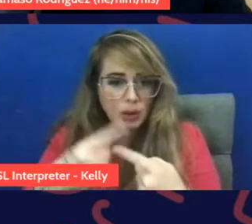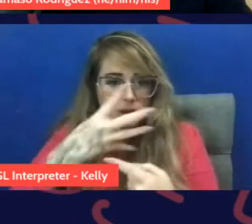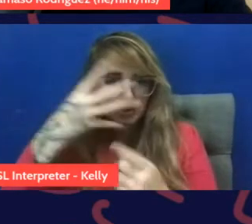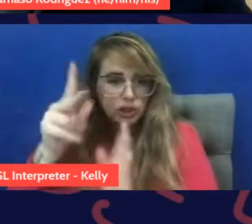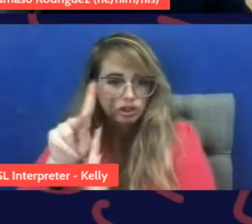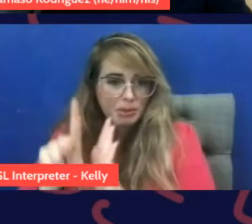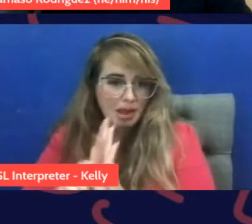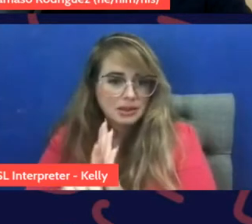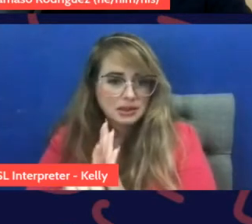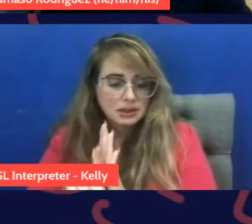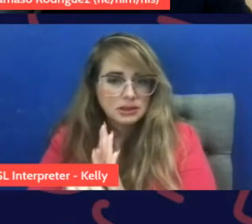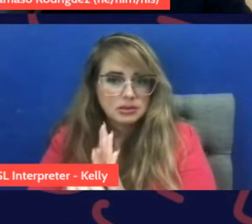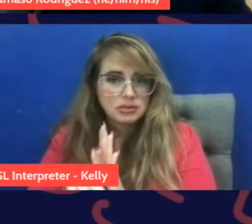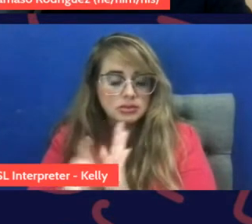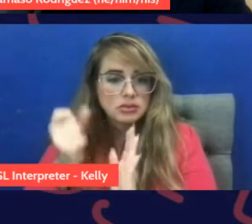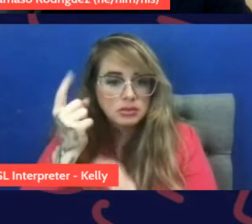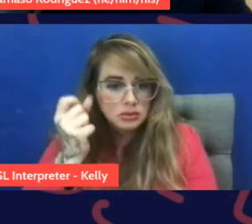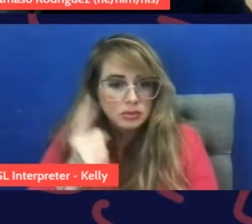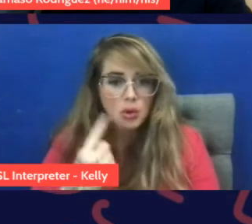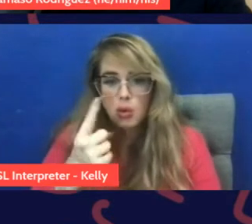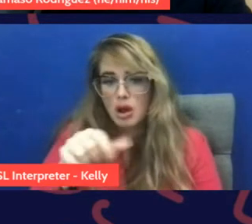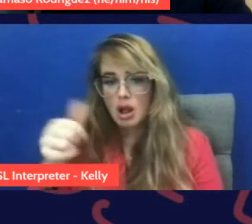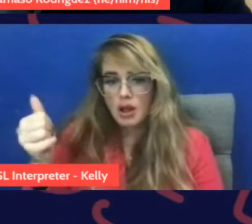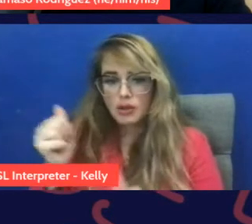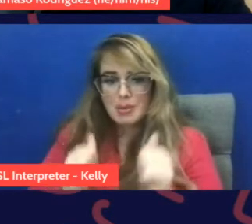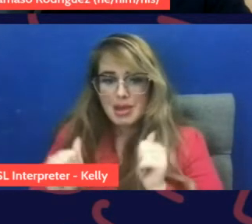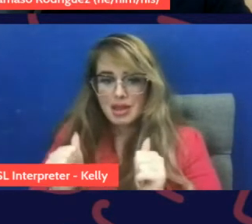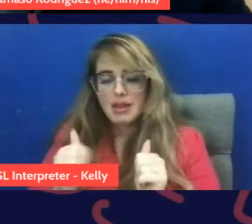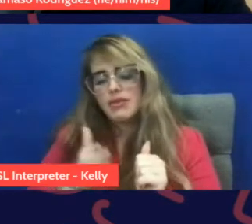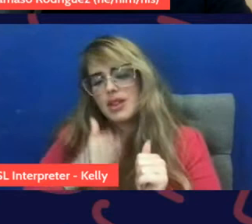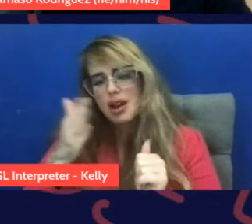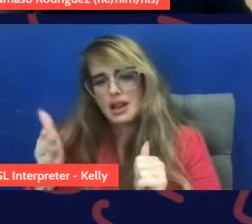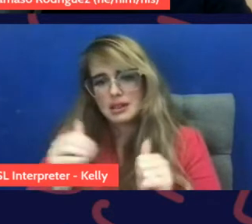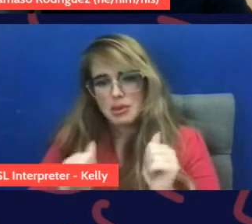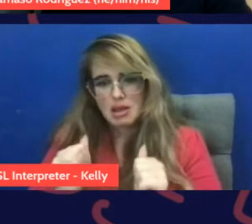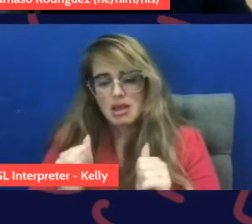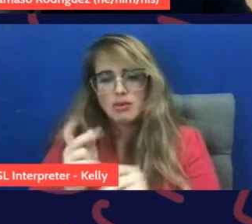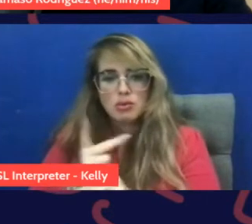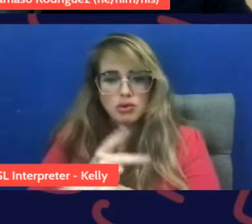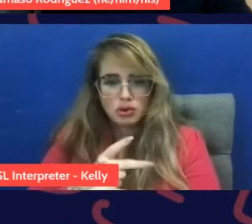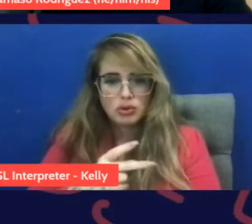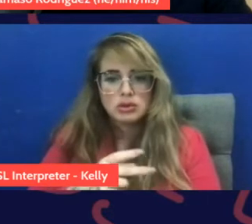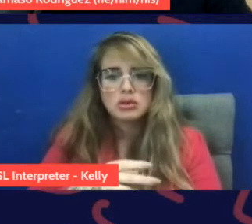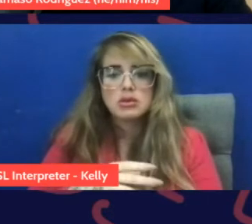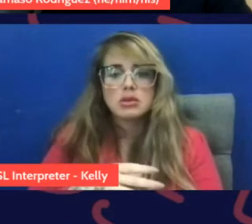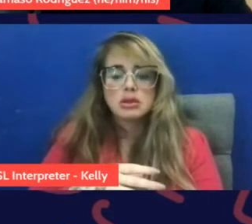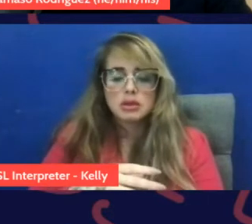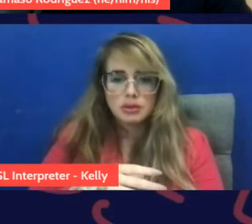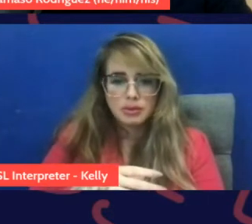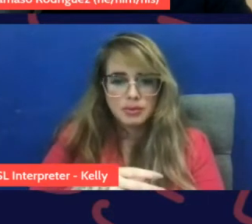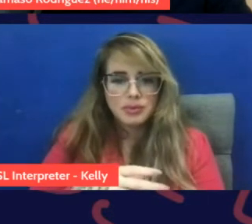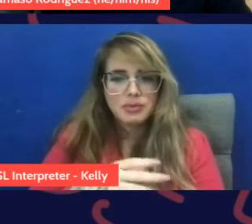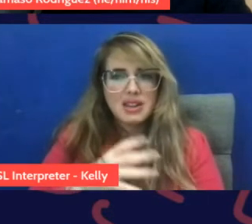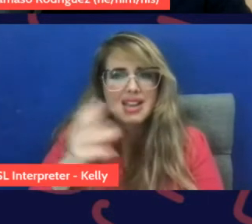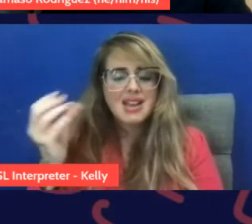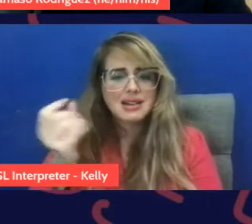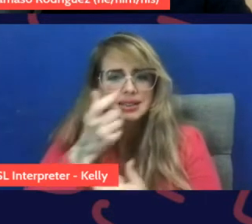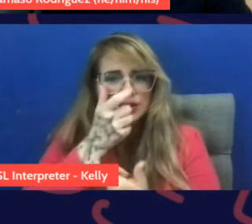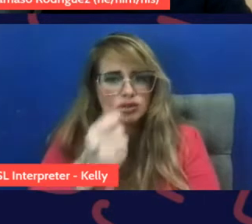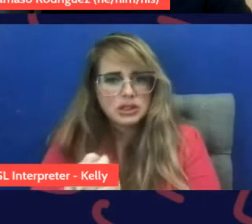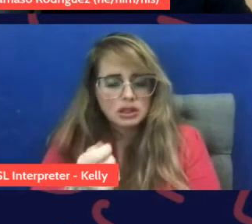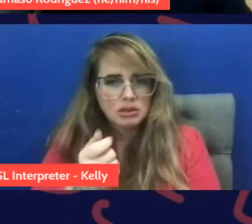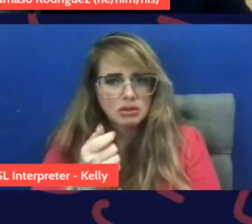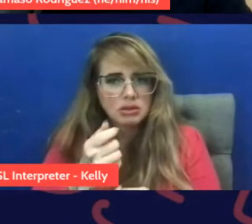policy. One of the other plays, the next play that we produced, was Deferred Action. And what's interesting about